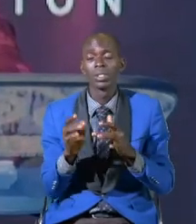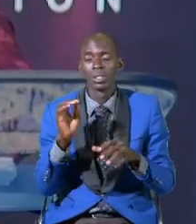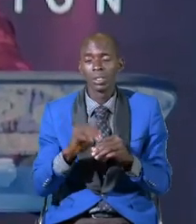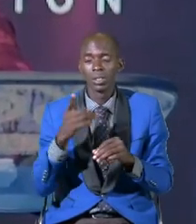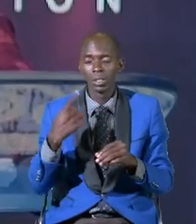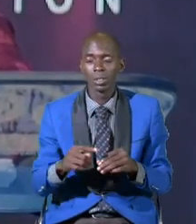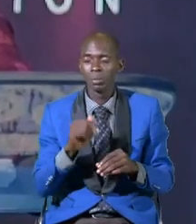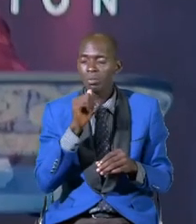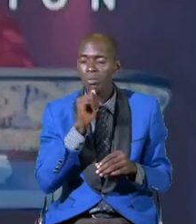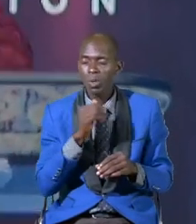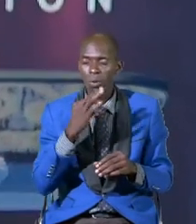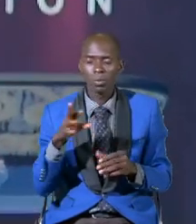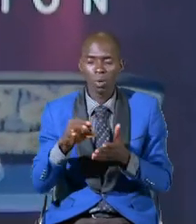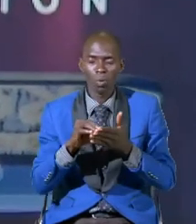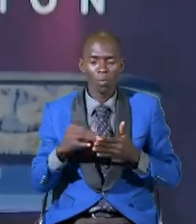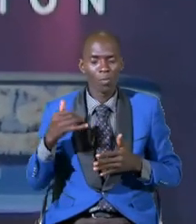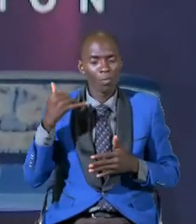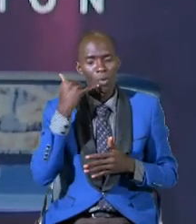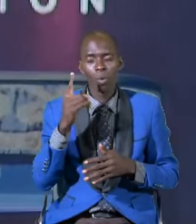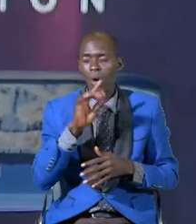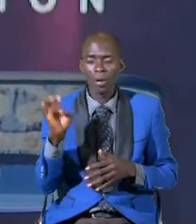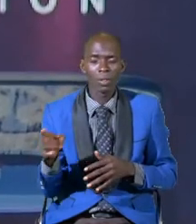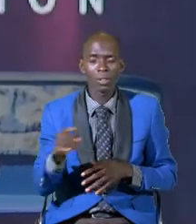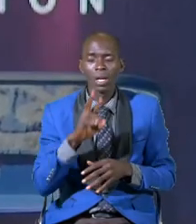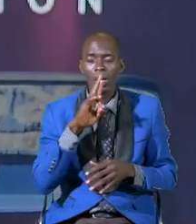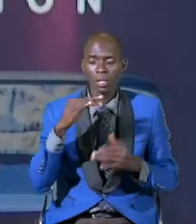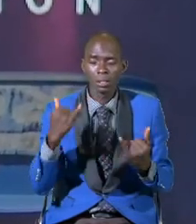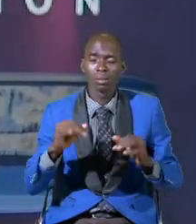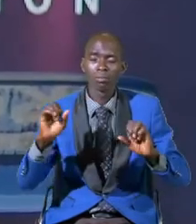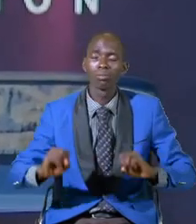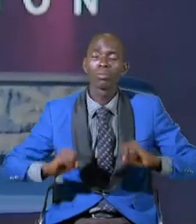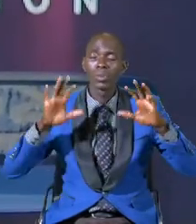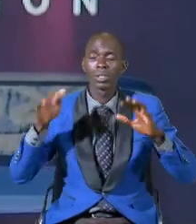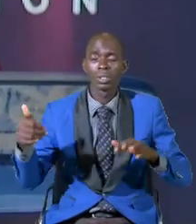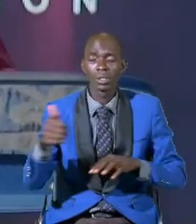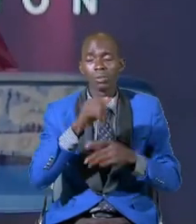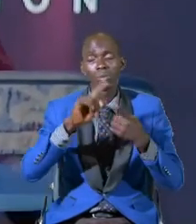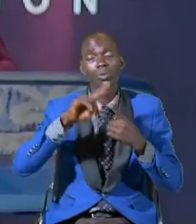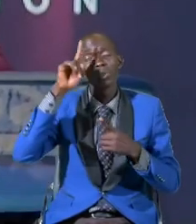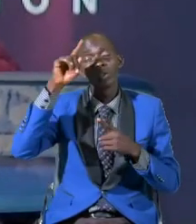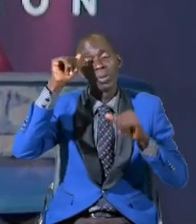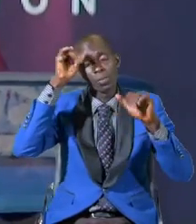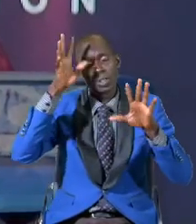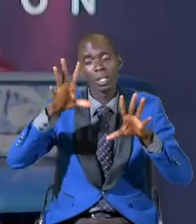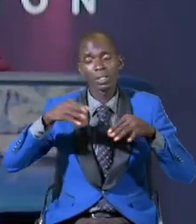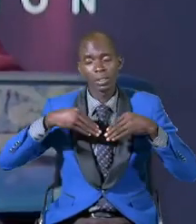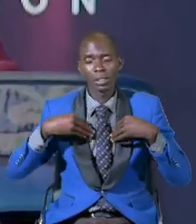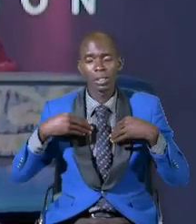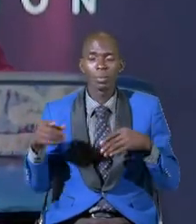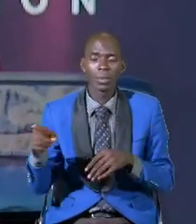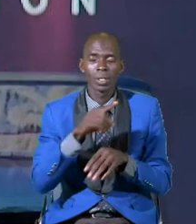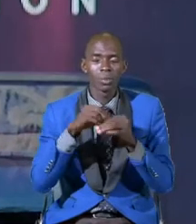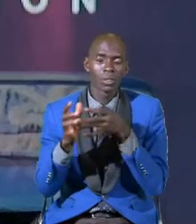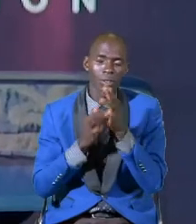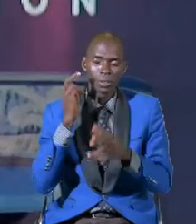homes, anywhere they are now, they've given themselves unto you. Receive, accept them in Jesus'